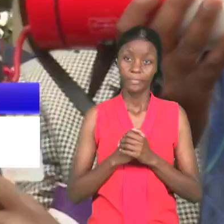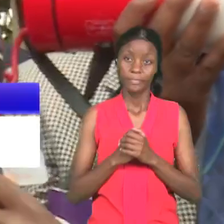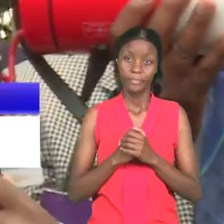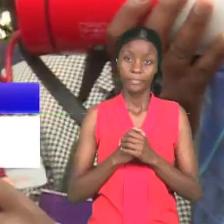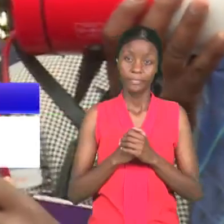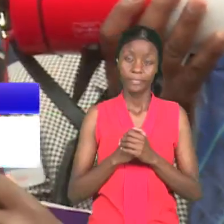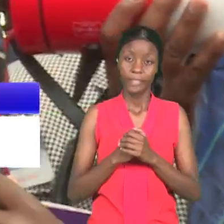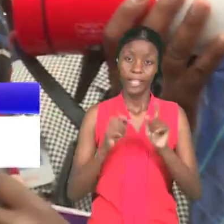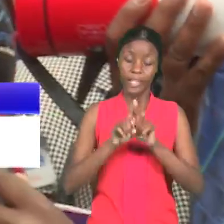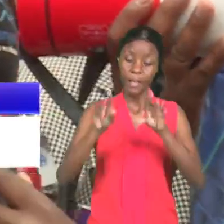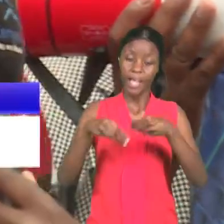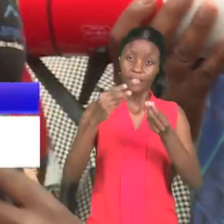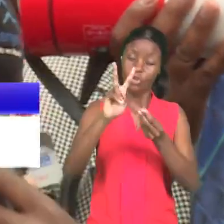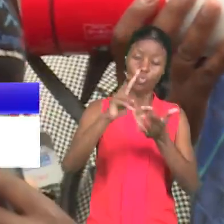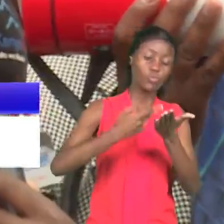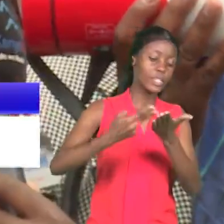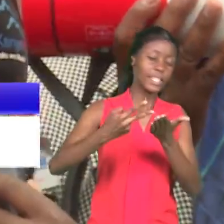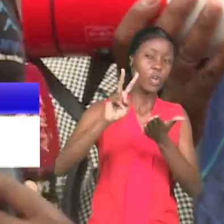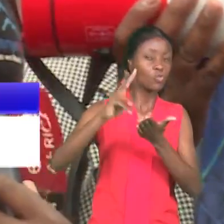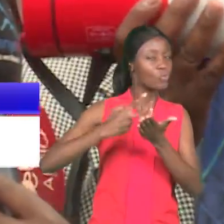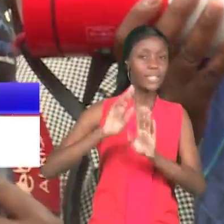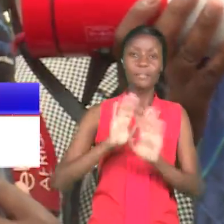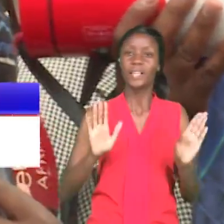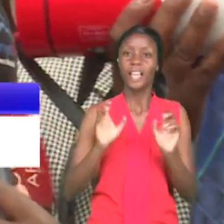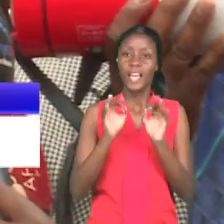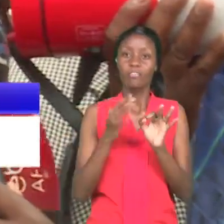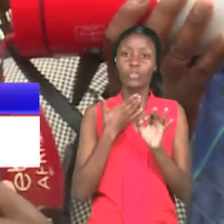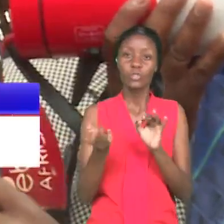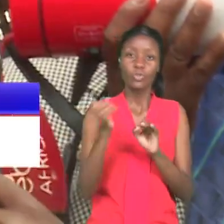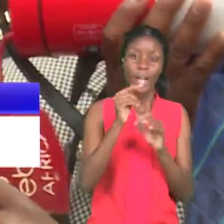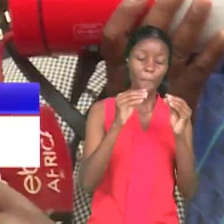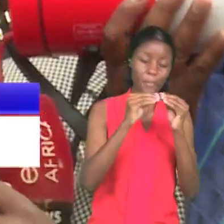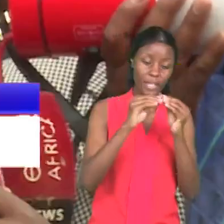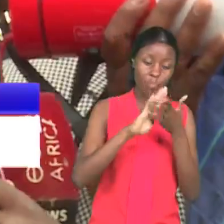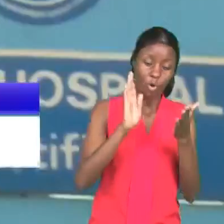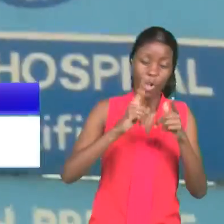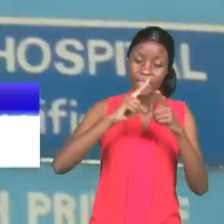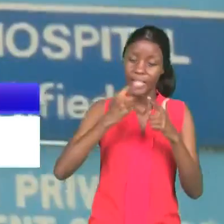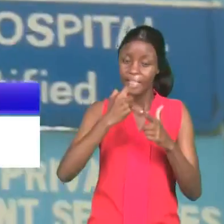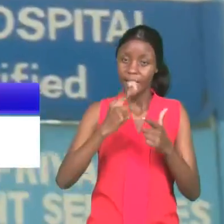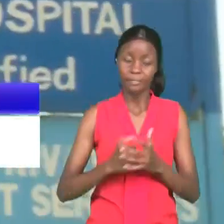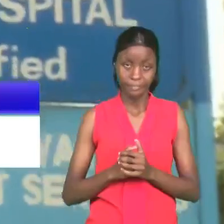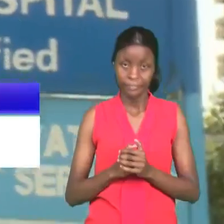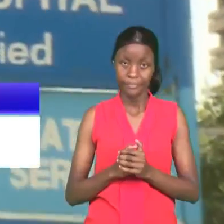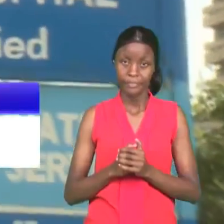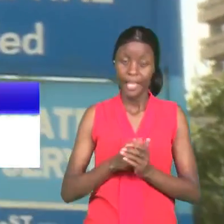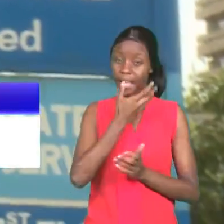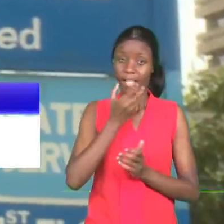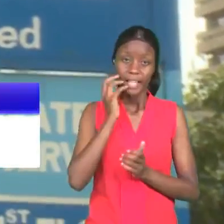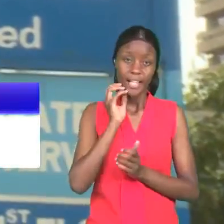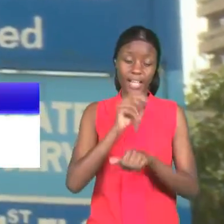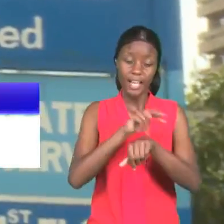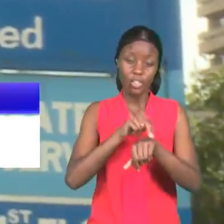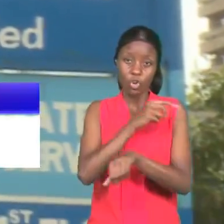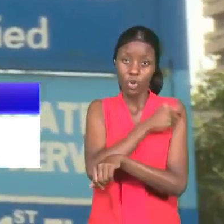Nimewapa tu wiki mbili peke yake at most. Na hata wakiweza wakuje karibu zaidi, watuambie. Kenyatta National Hospital Board Chairman